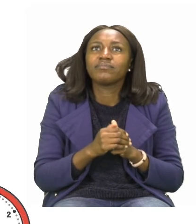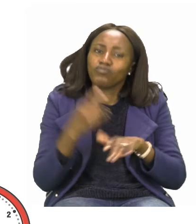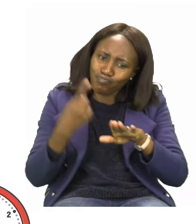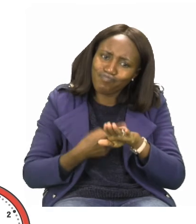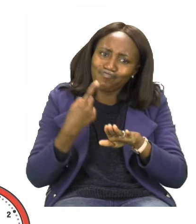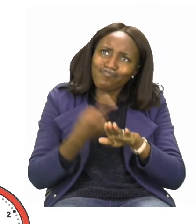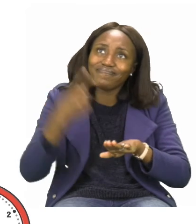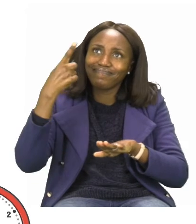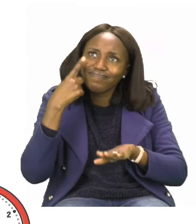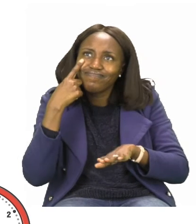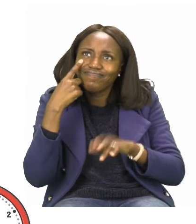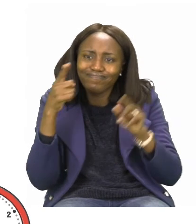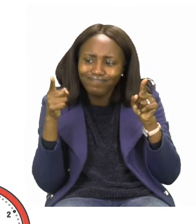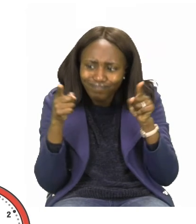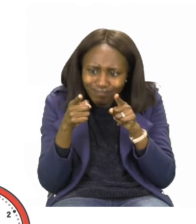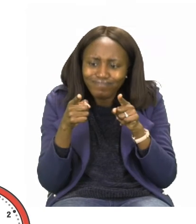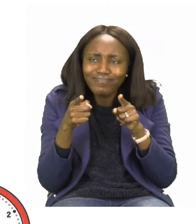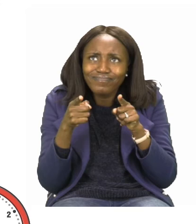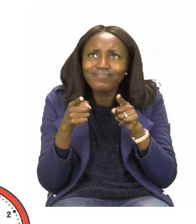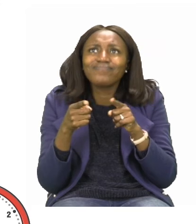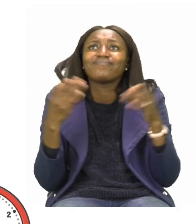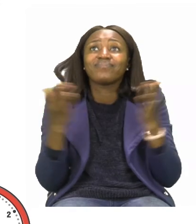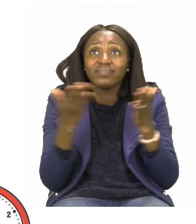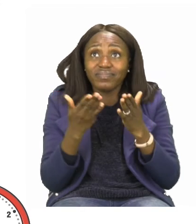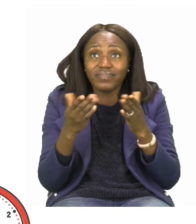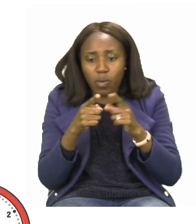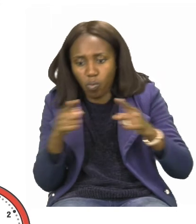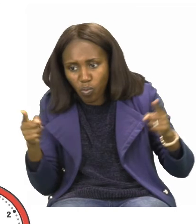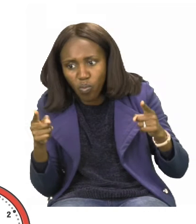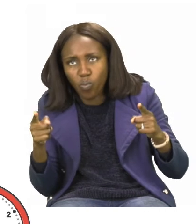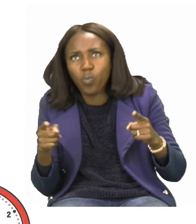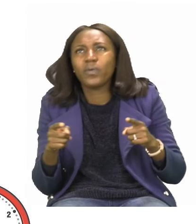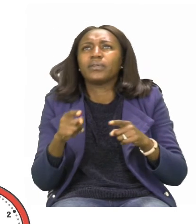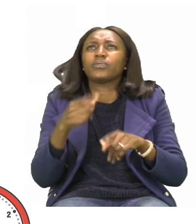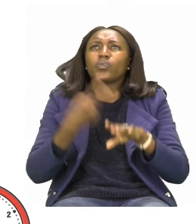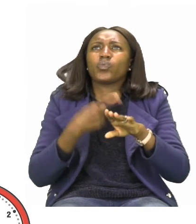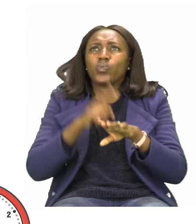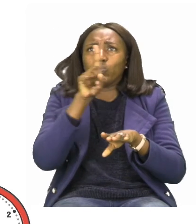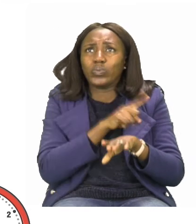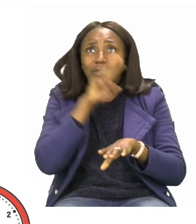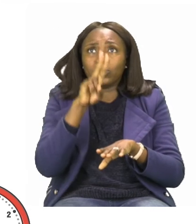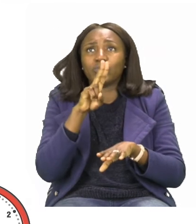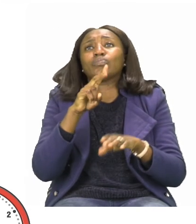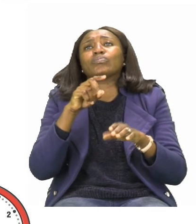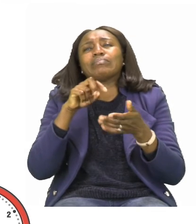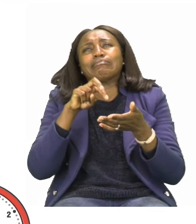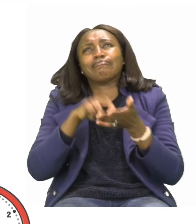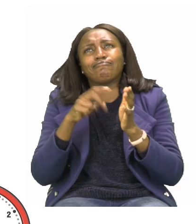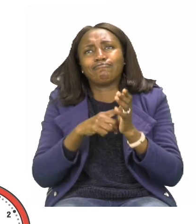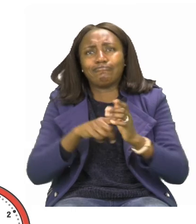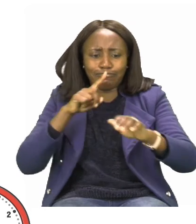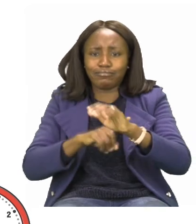facing, if the long one is facing 12, then it will be o'clock. Then